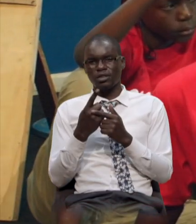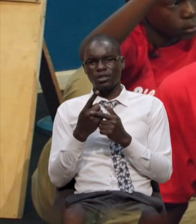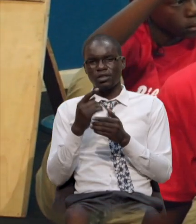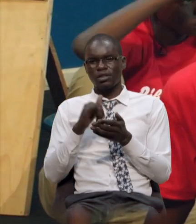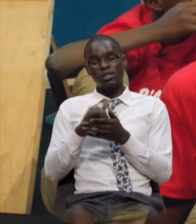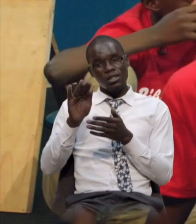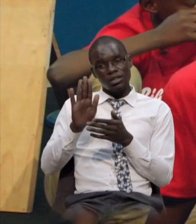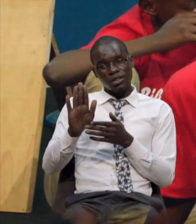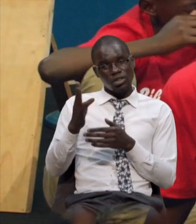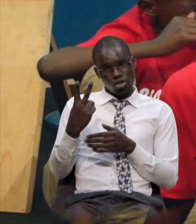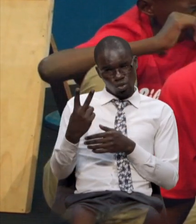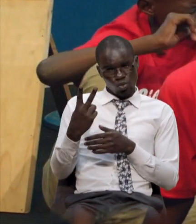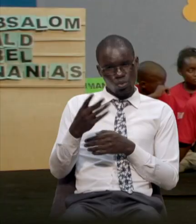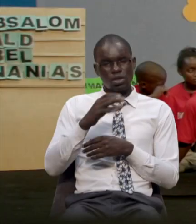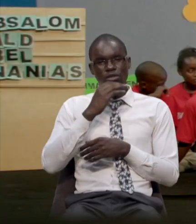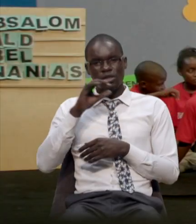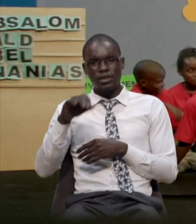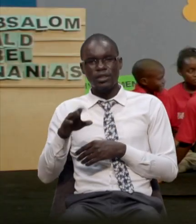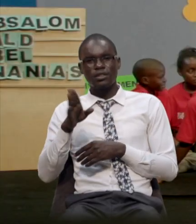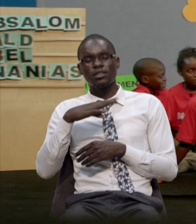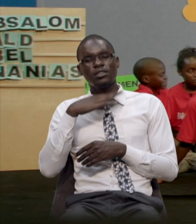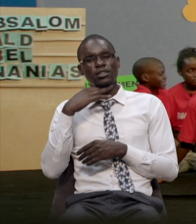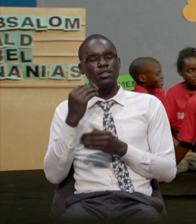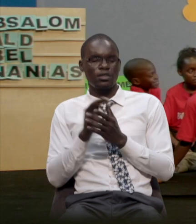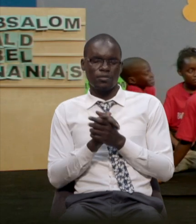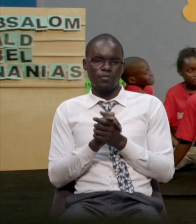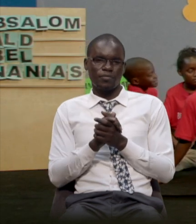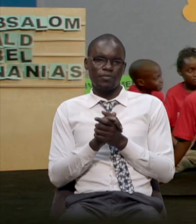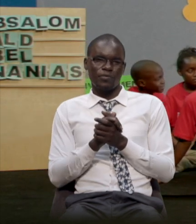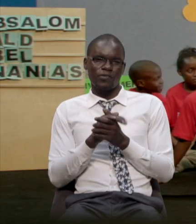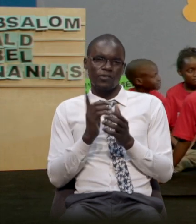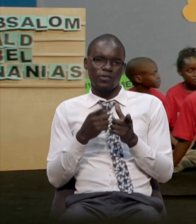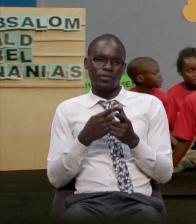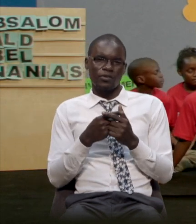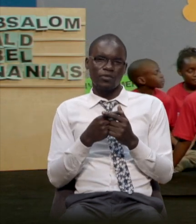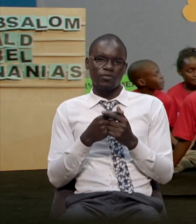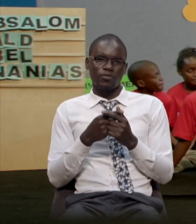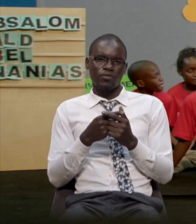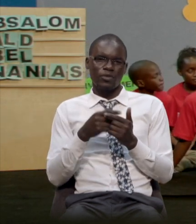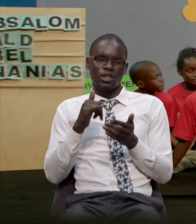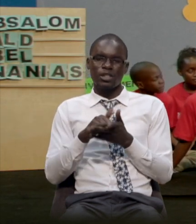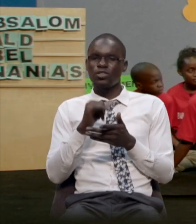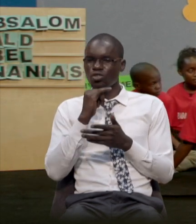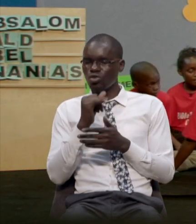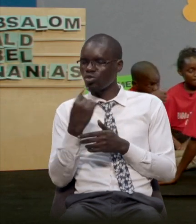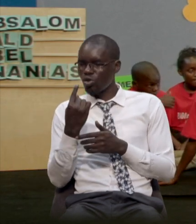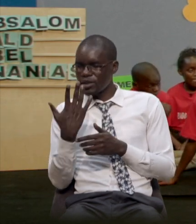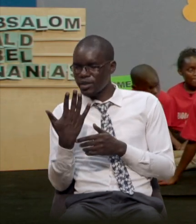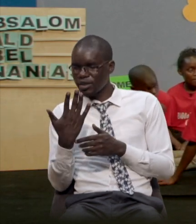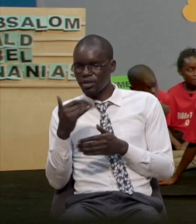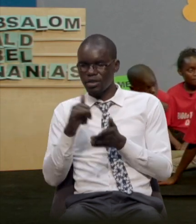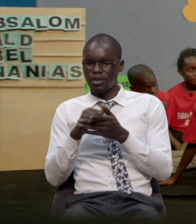his two sons died. Aha. And then the person said, "And that is not the only thing that has